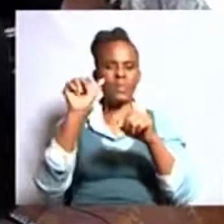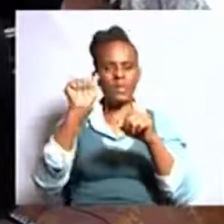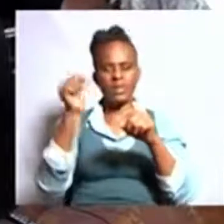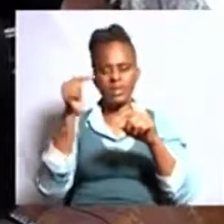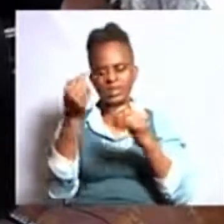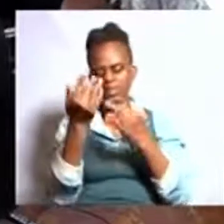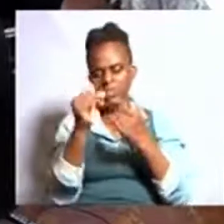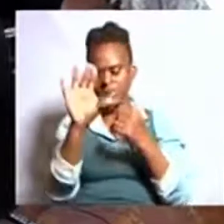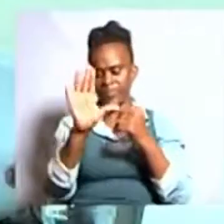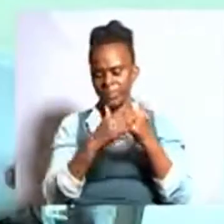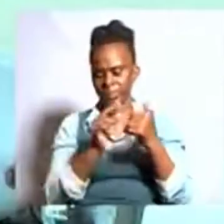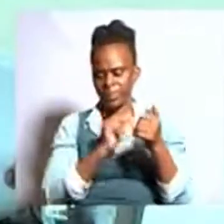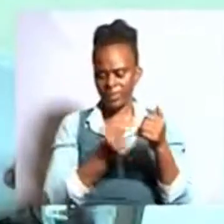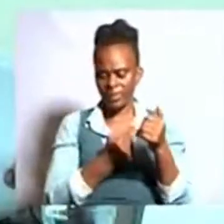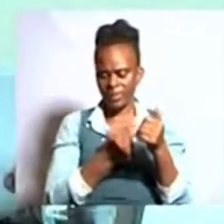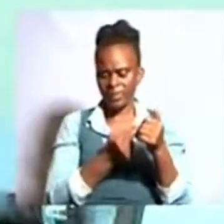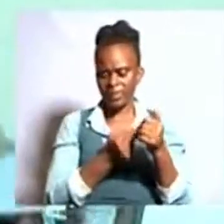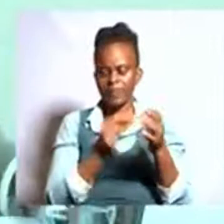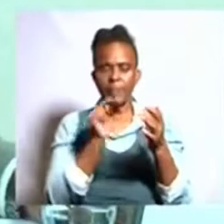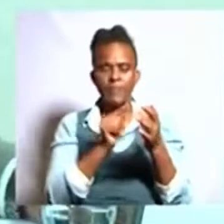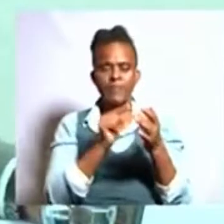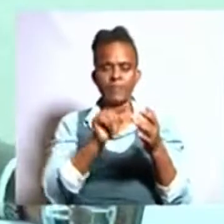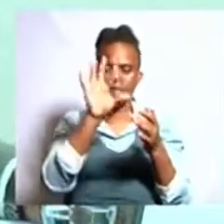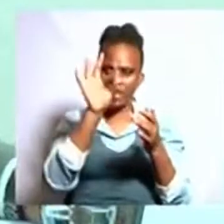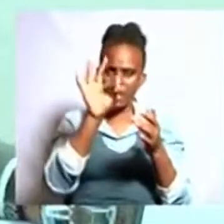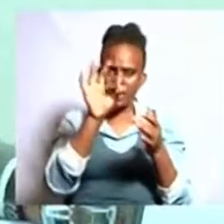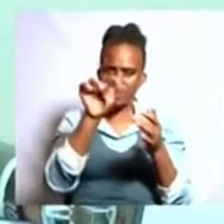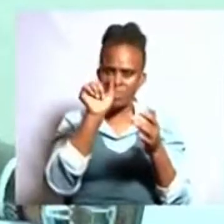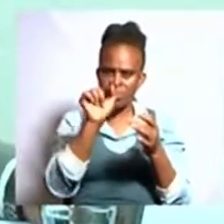to us on the 9.0.